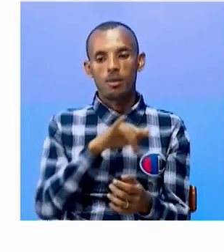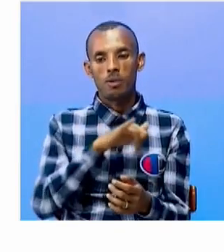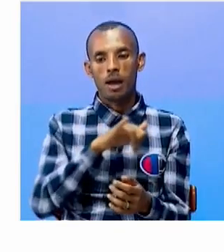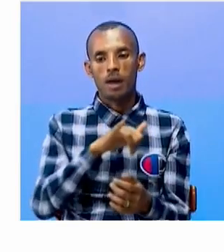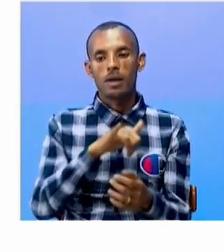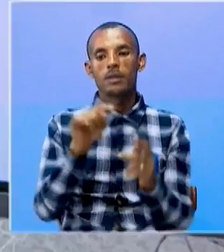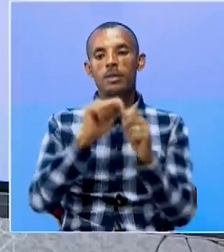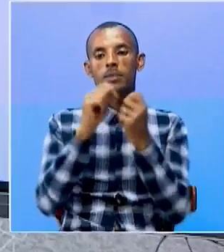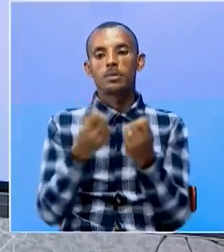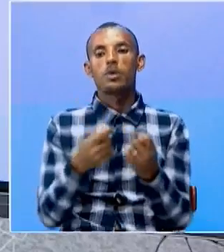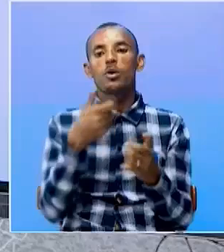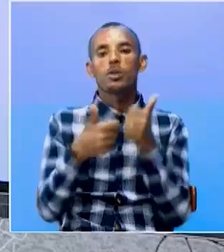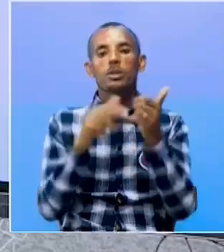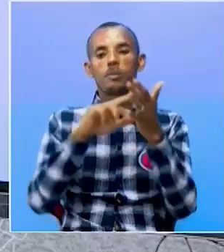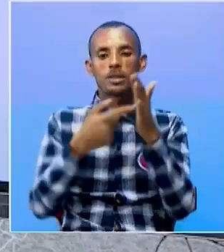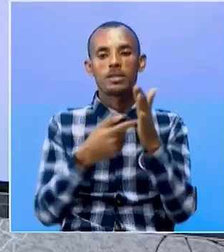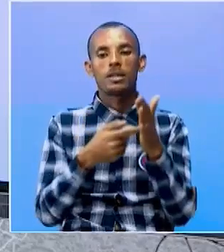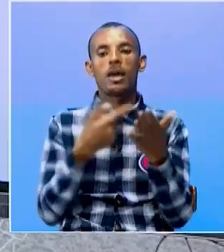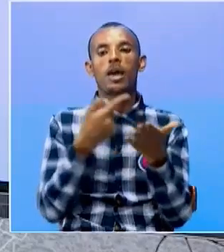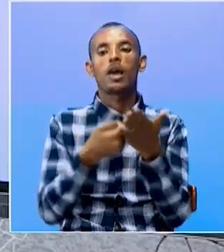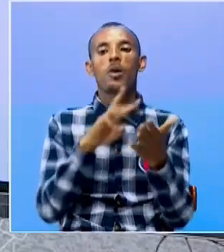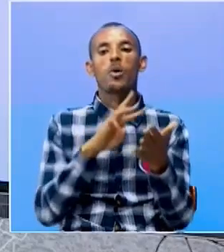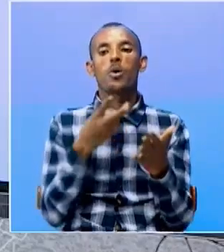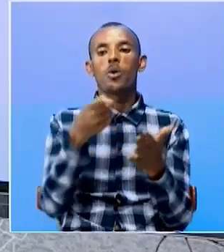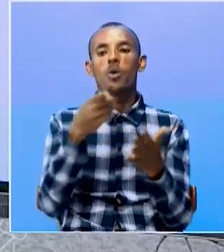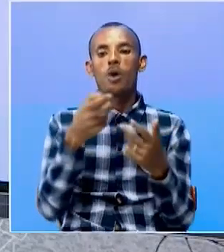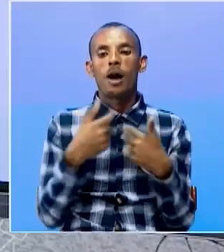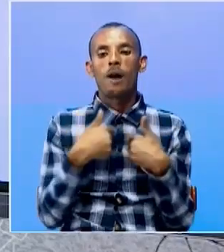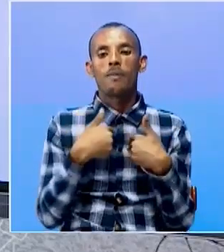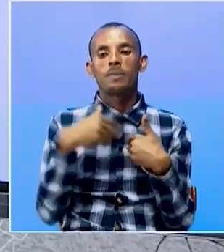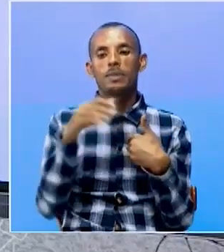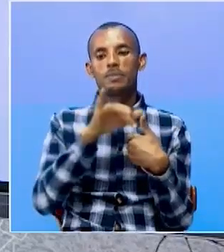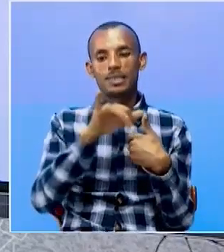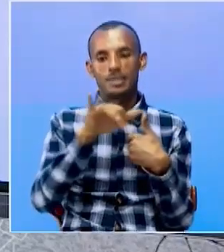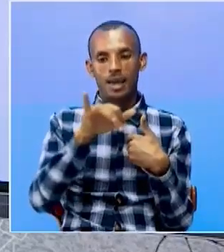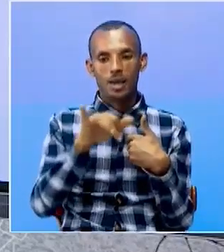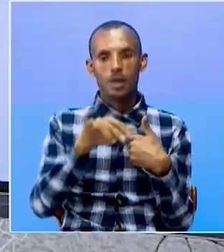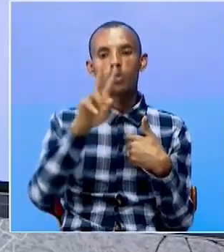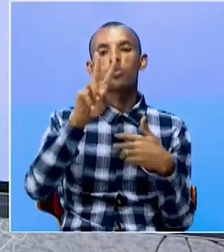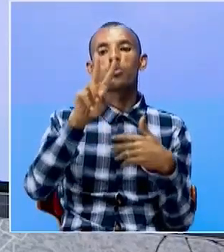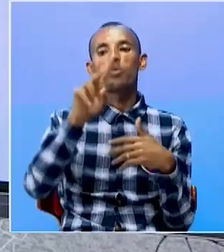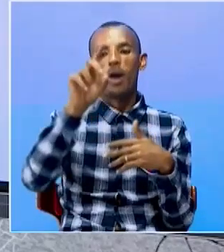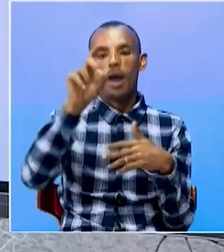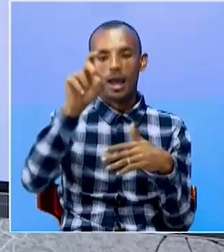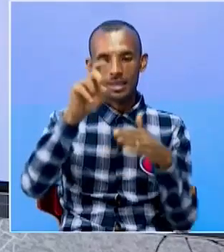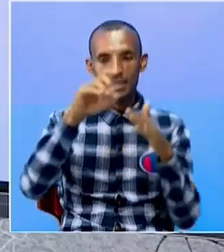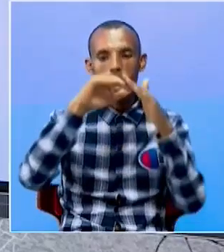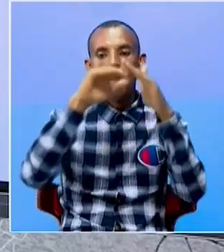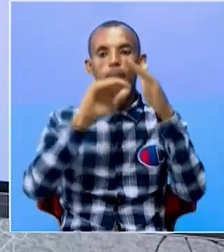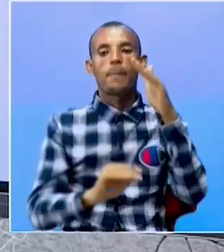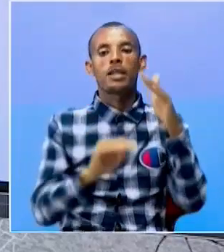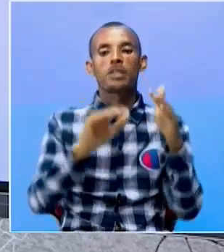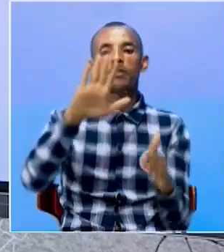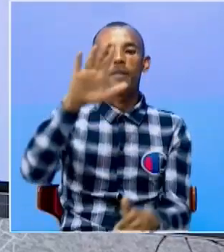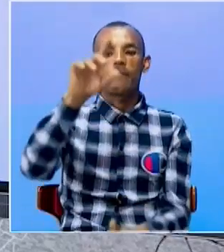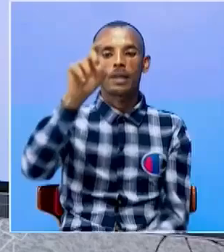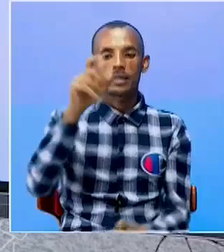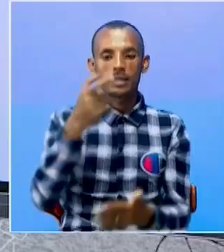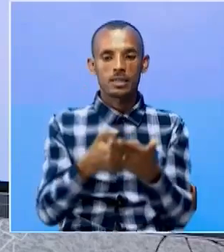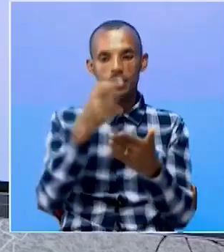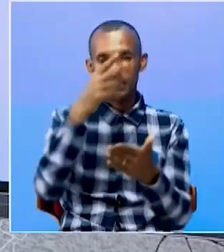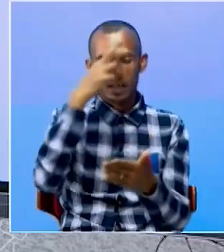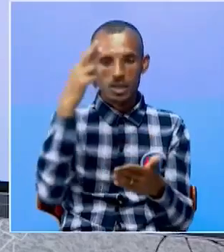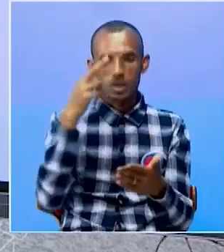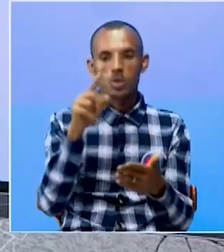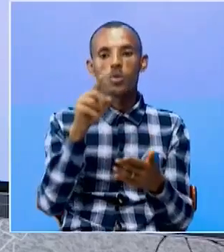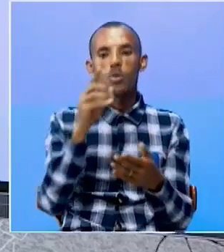which means here you collected like term 2x and minus 5x. So in this case, you